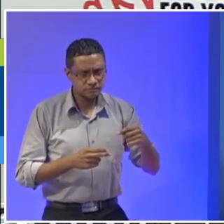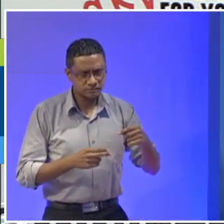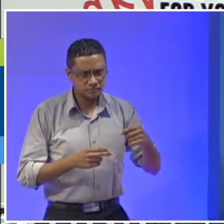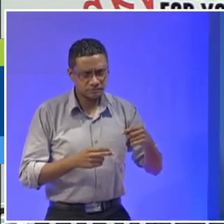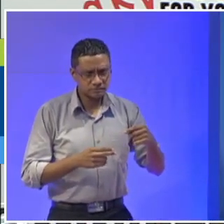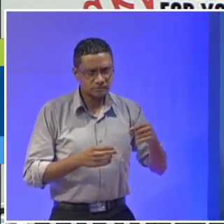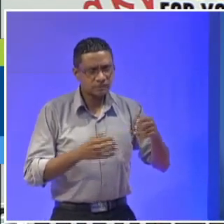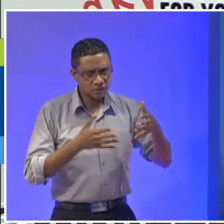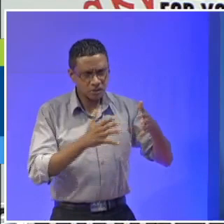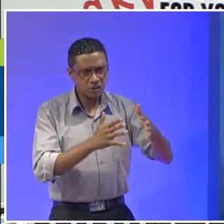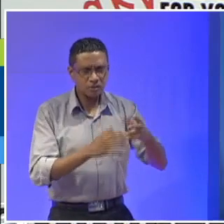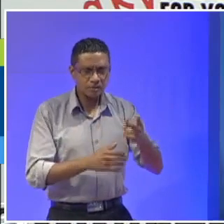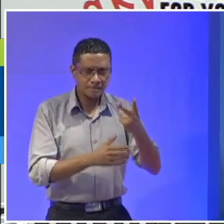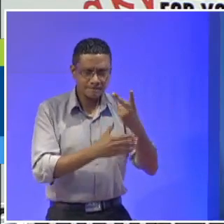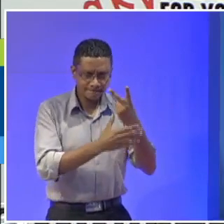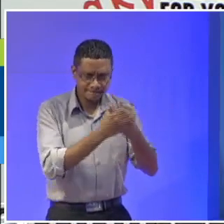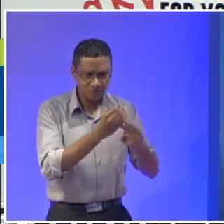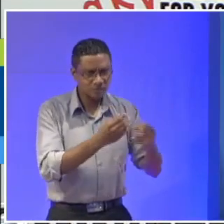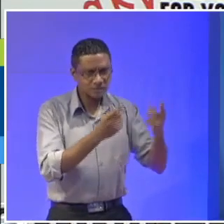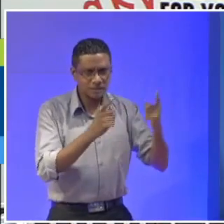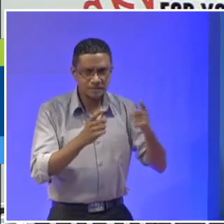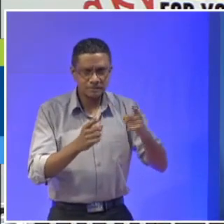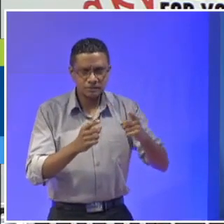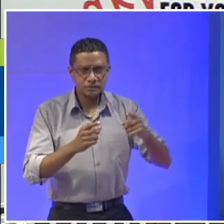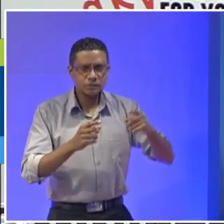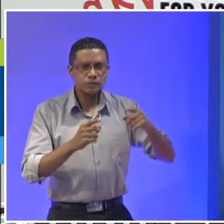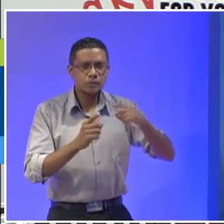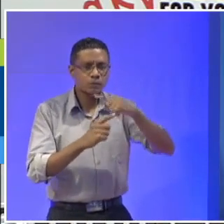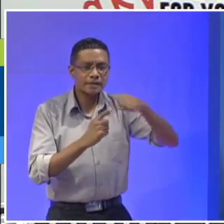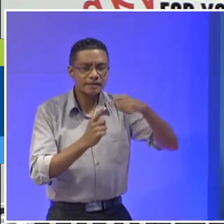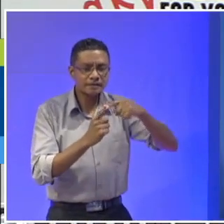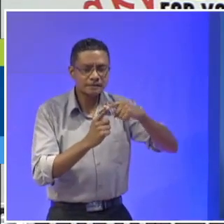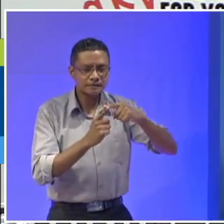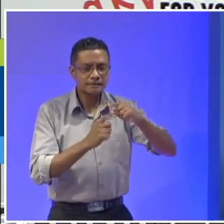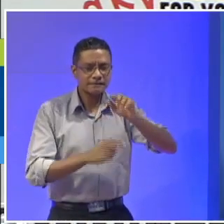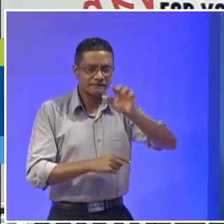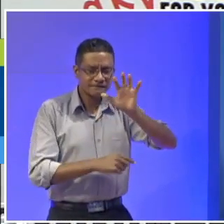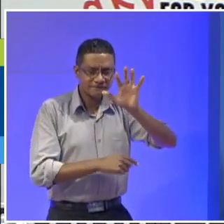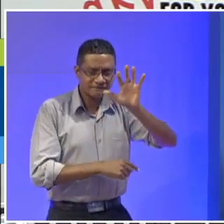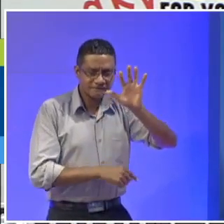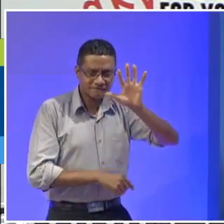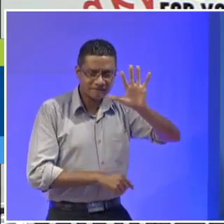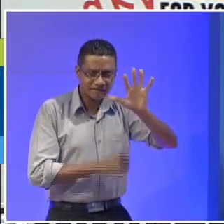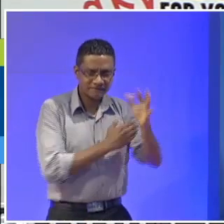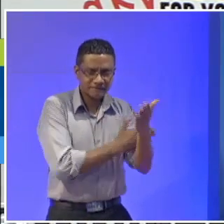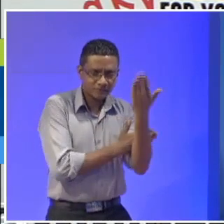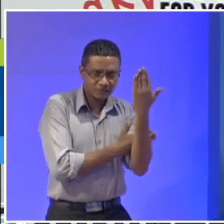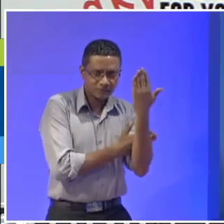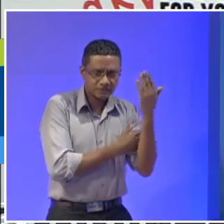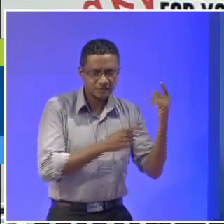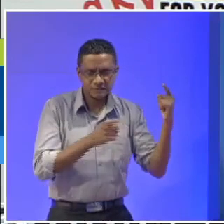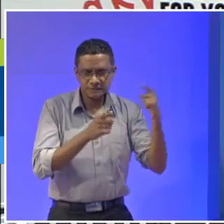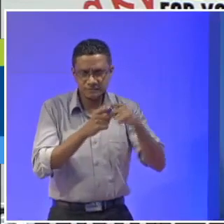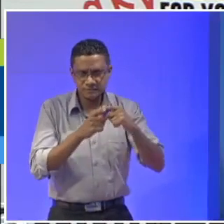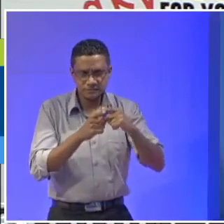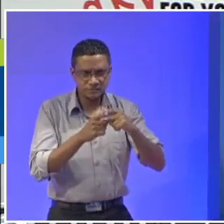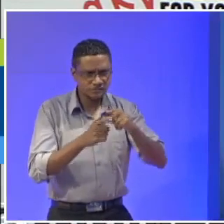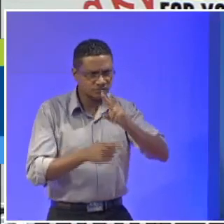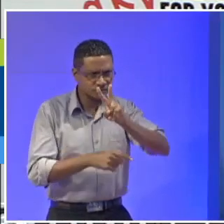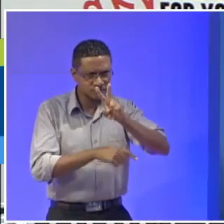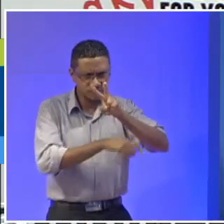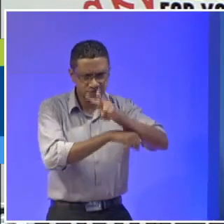the hours of 5 a.m. and 2 p.m. It is not a static position. We understand all